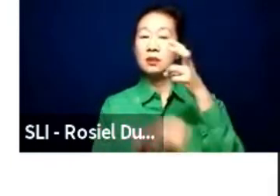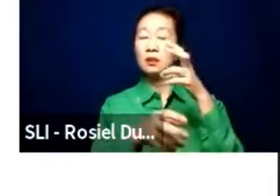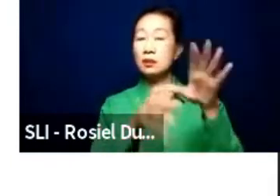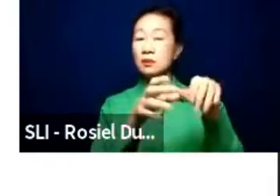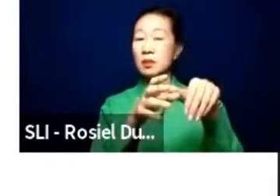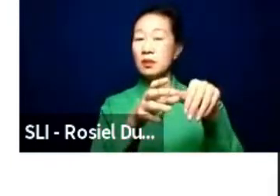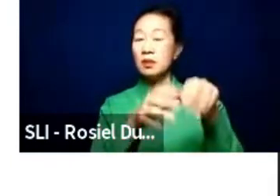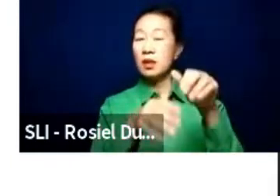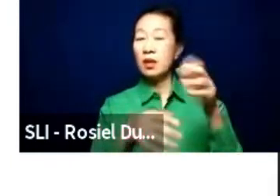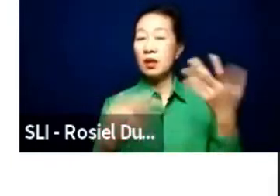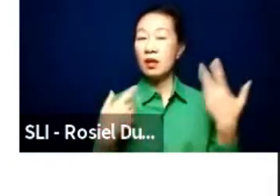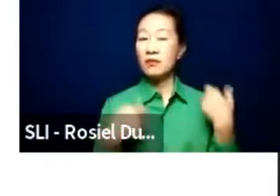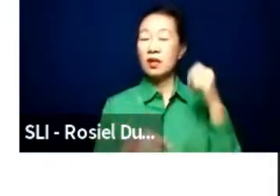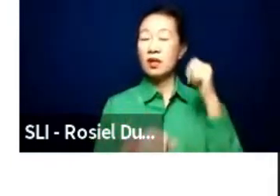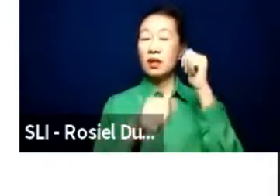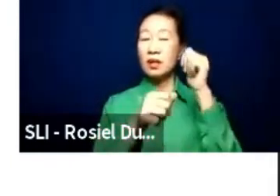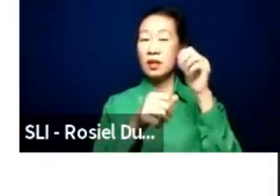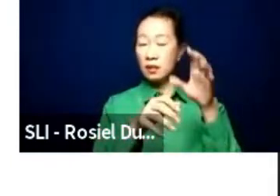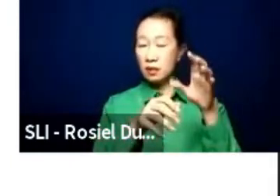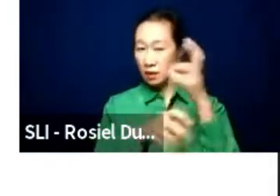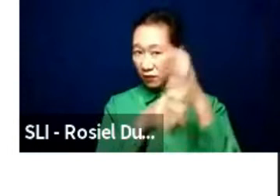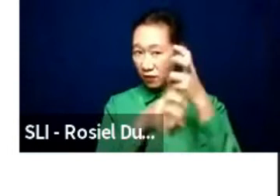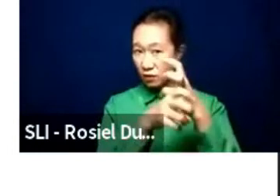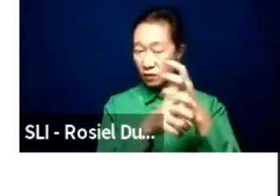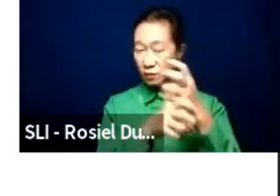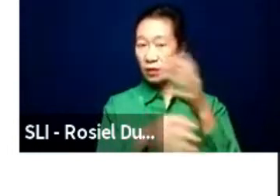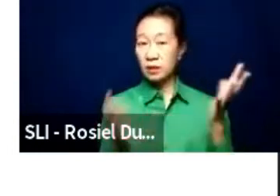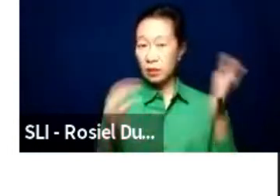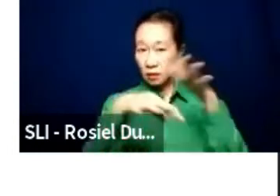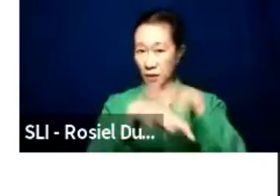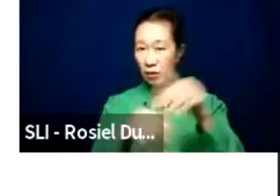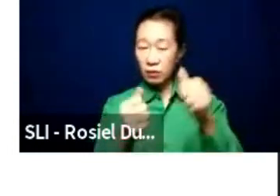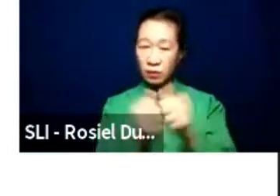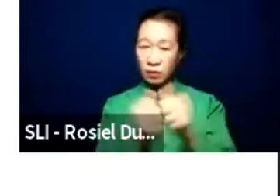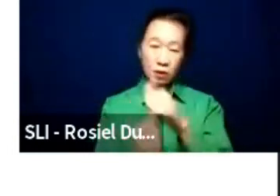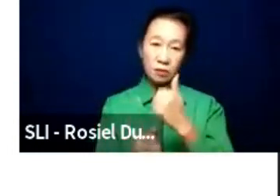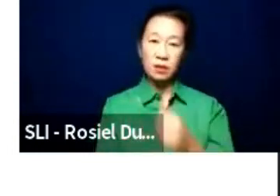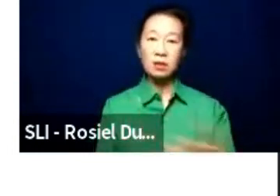in integrated settings. And then there's work activities.